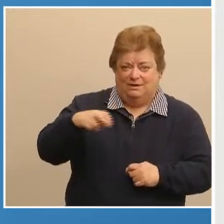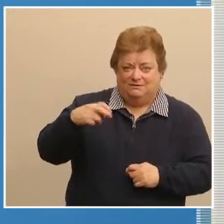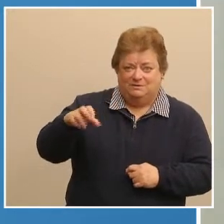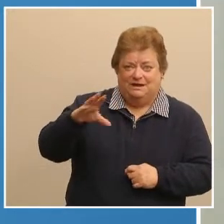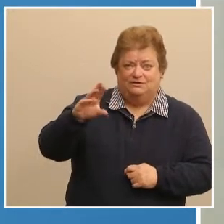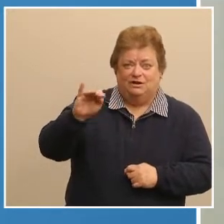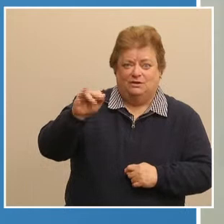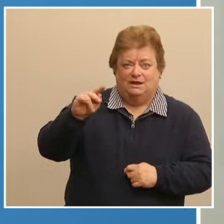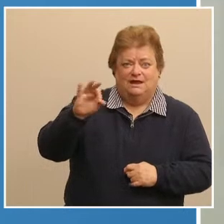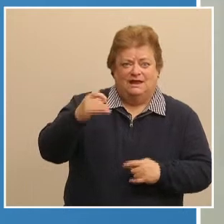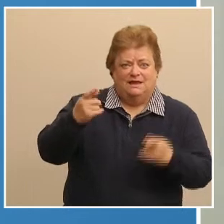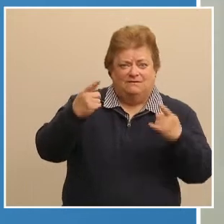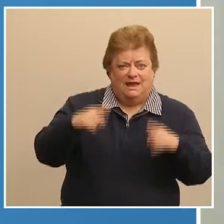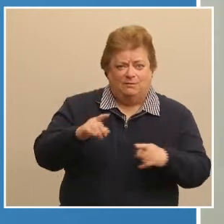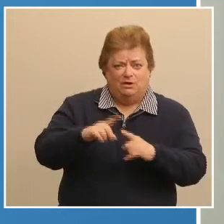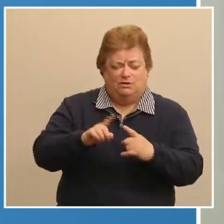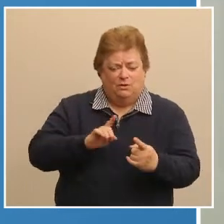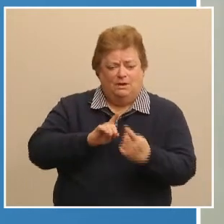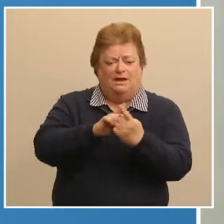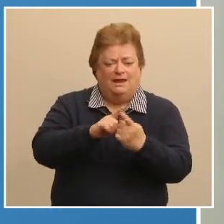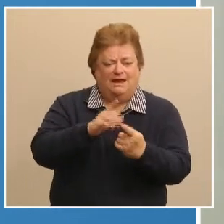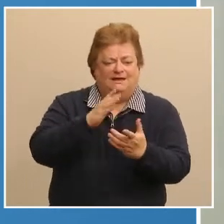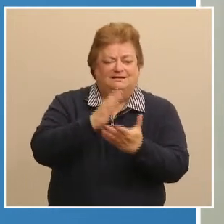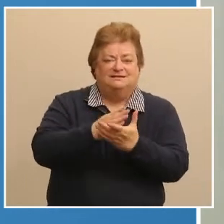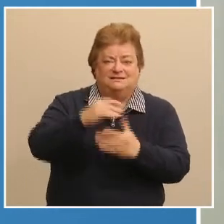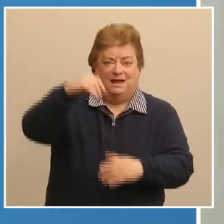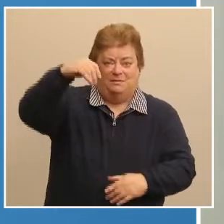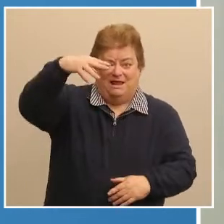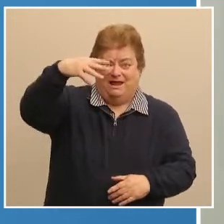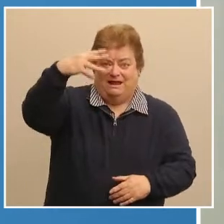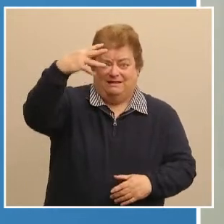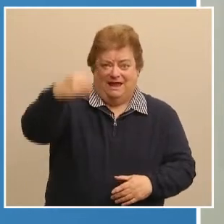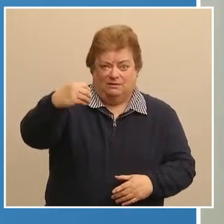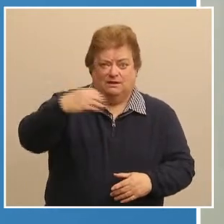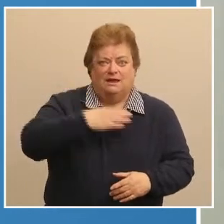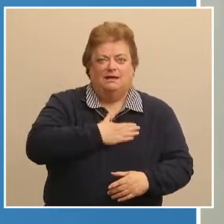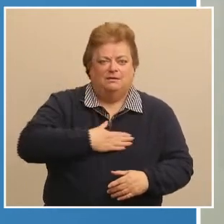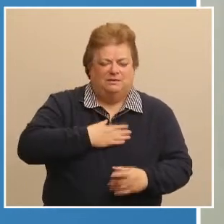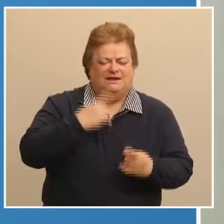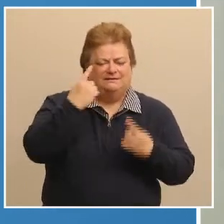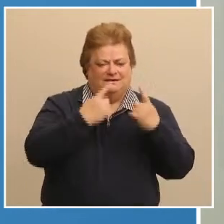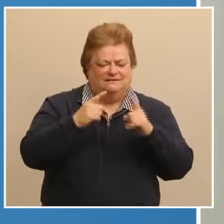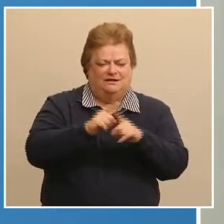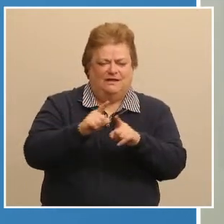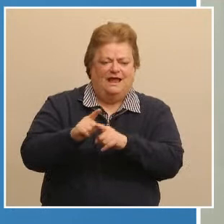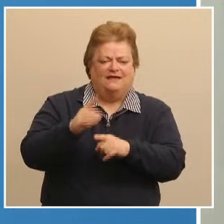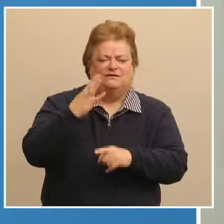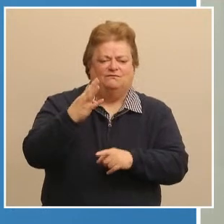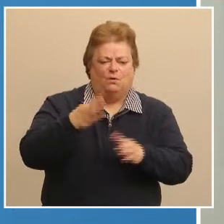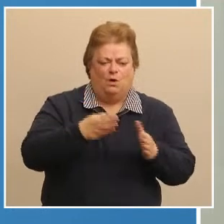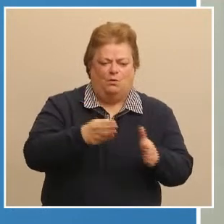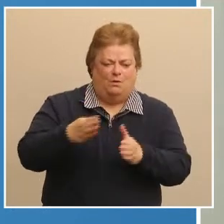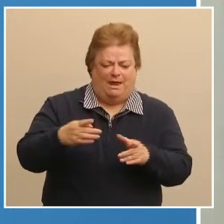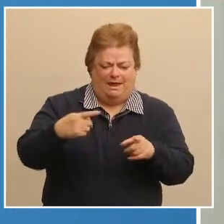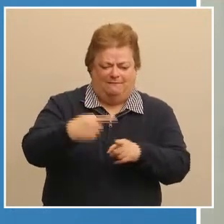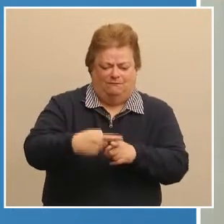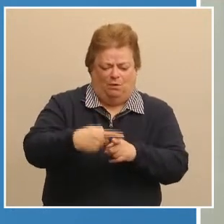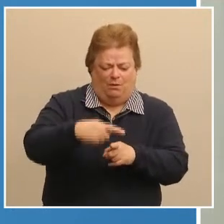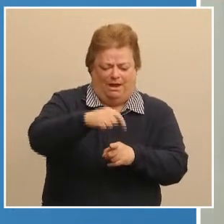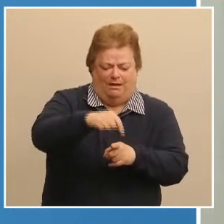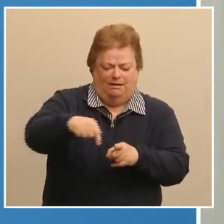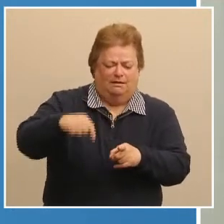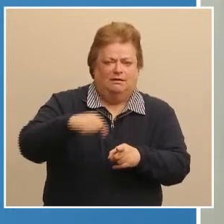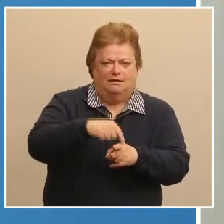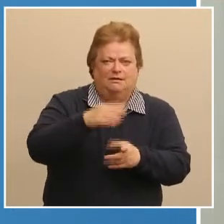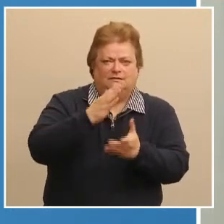know that if you encounter a stoplight that is out, please consider the intersection a four-way stop. And as we work through this